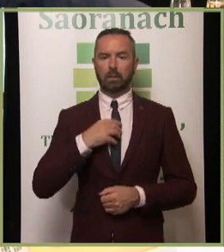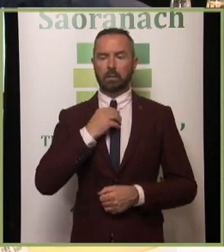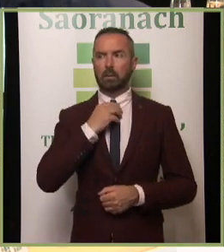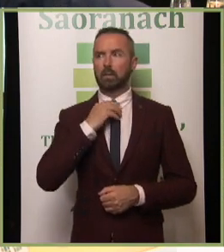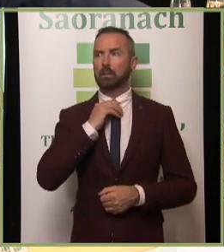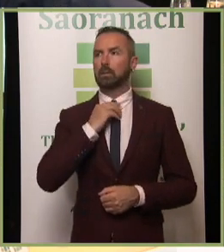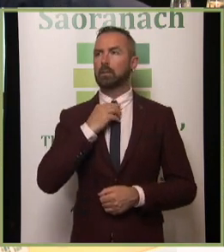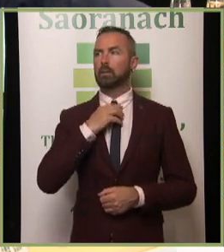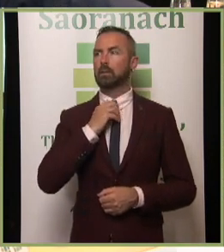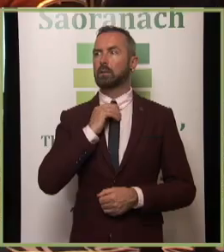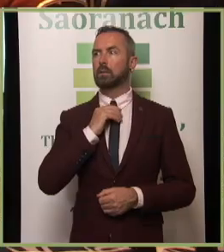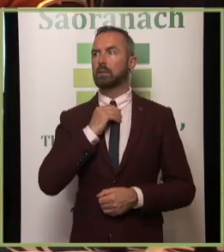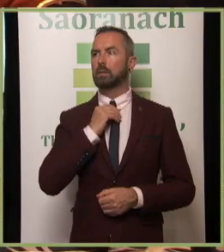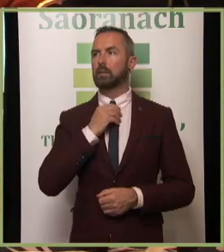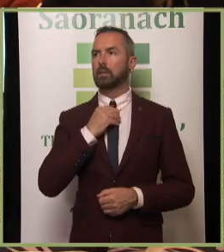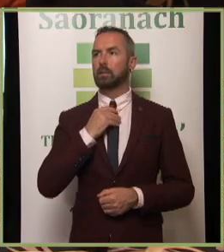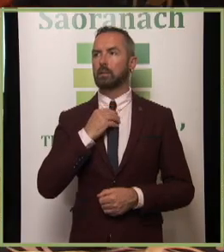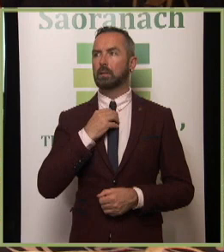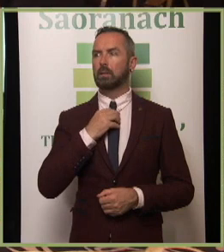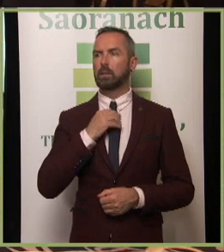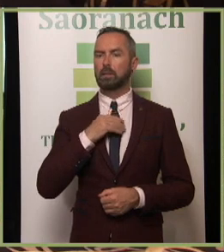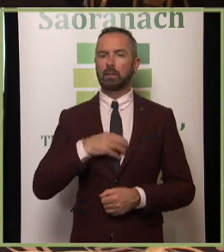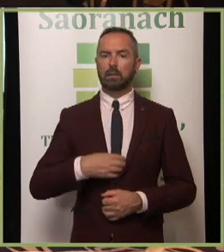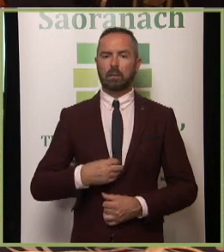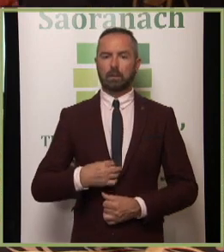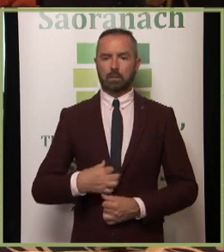Liam, table 10.